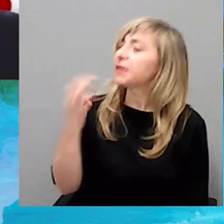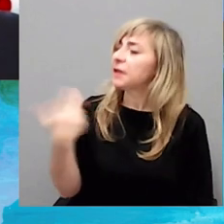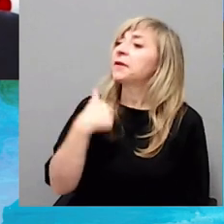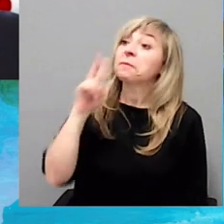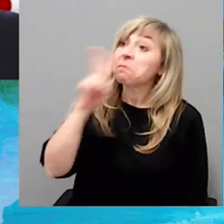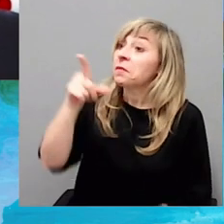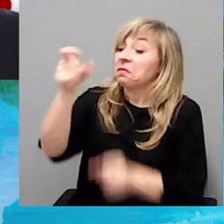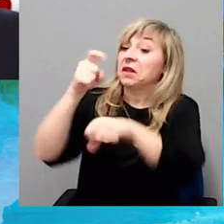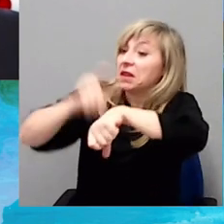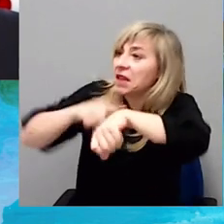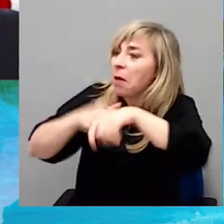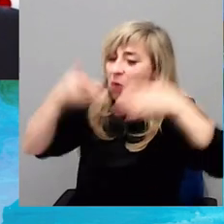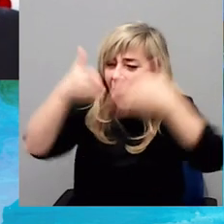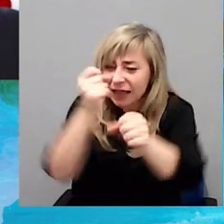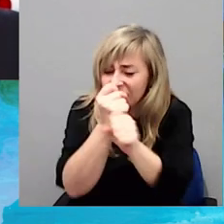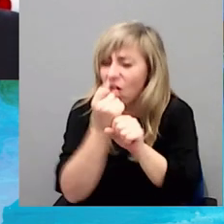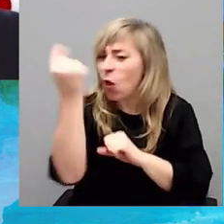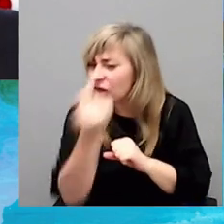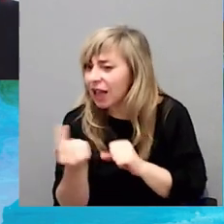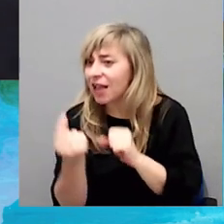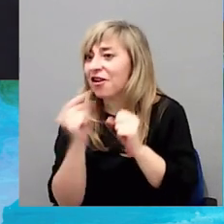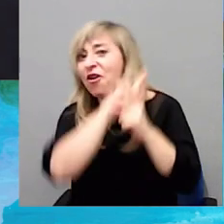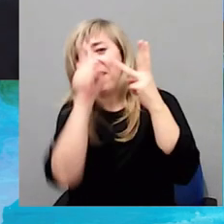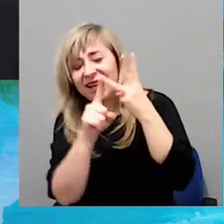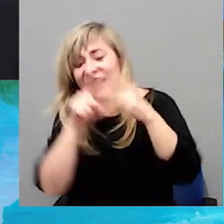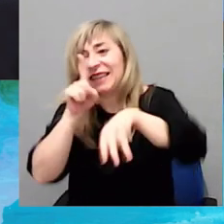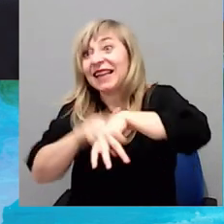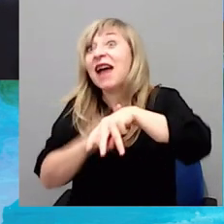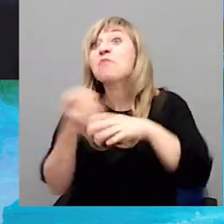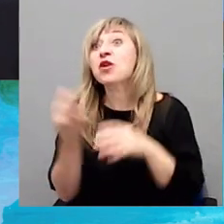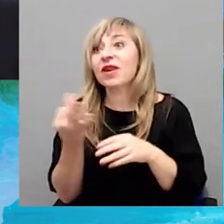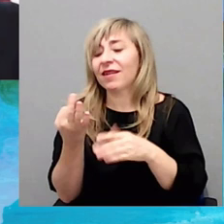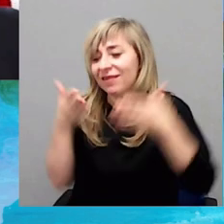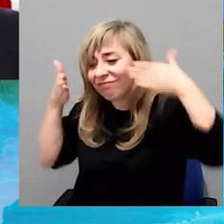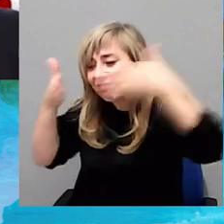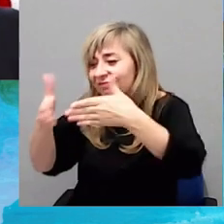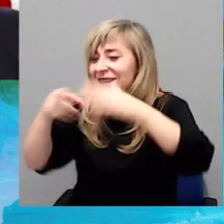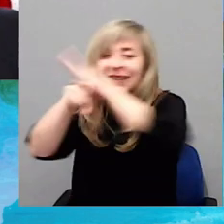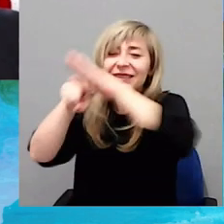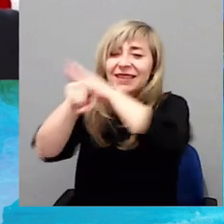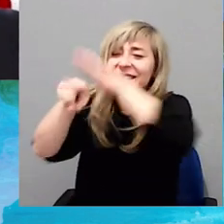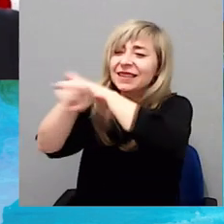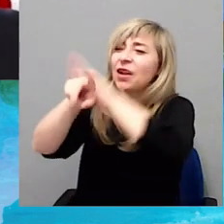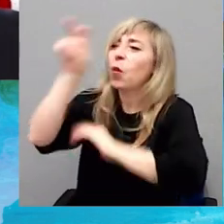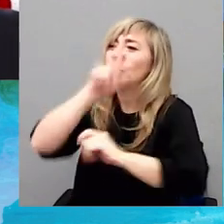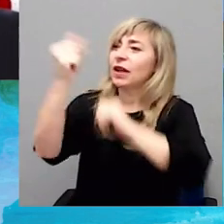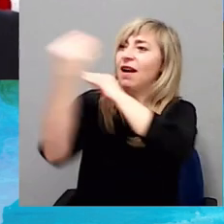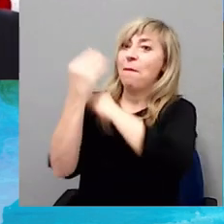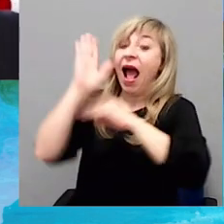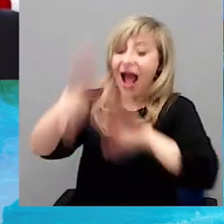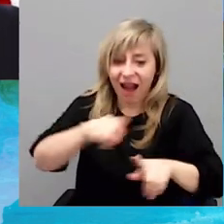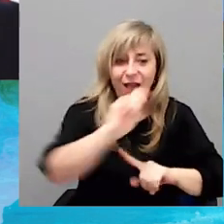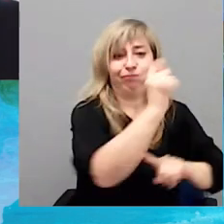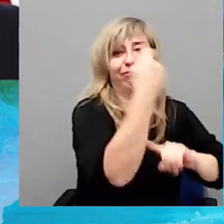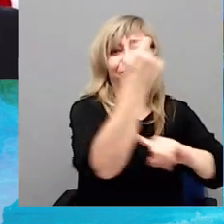I see that you are not only designing and working, but you also try